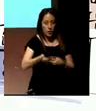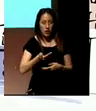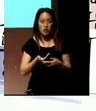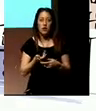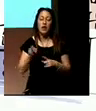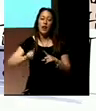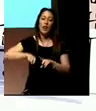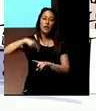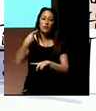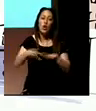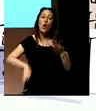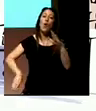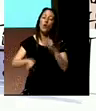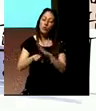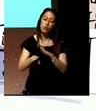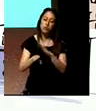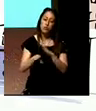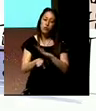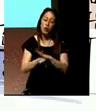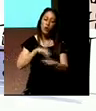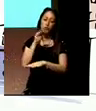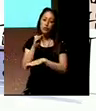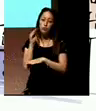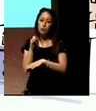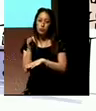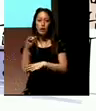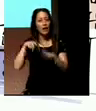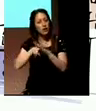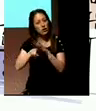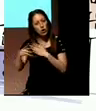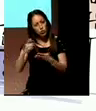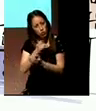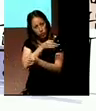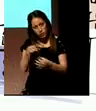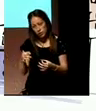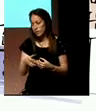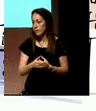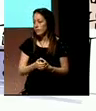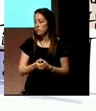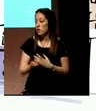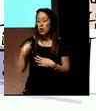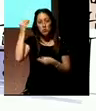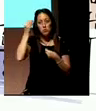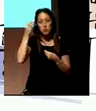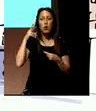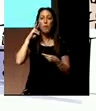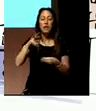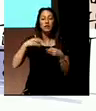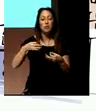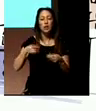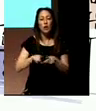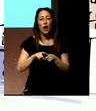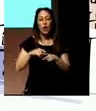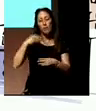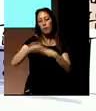in operation is essential. That it should be looked at always as a continuous process, and that there should be constant monitoring and